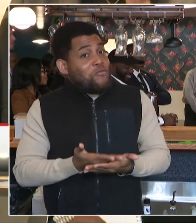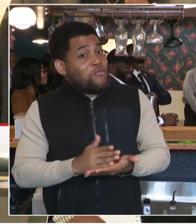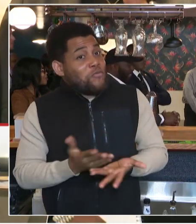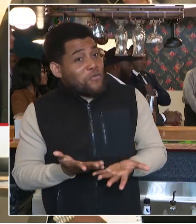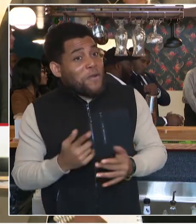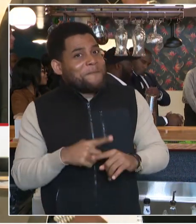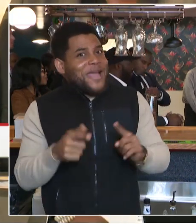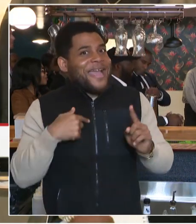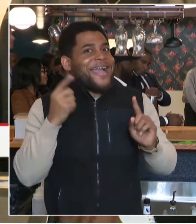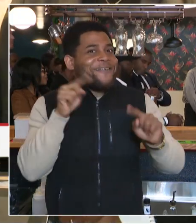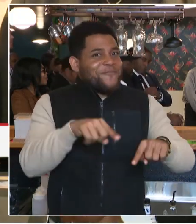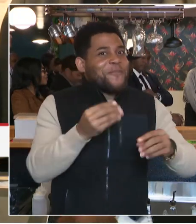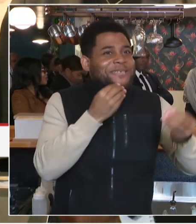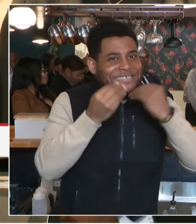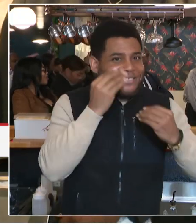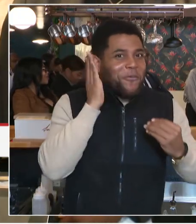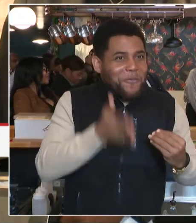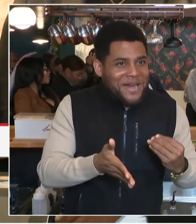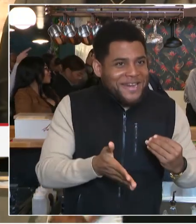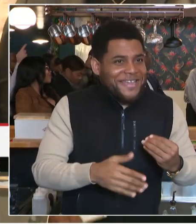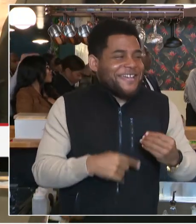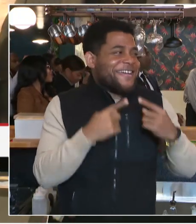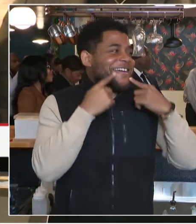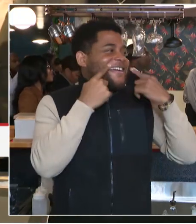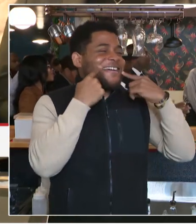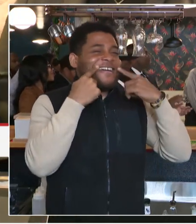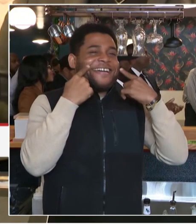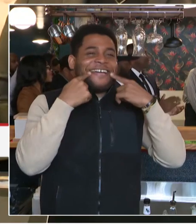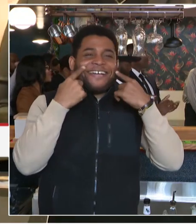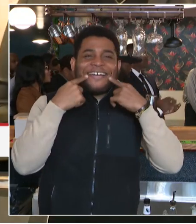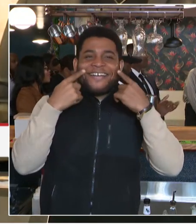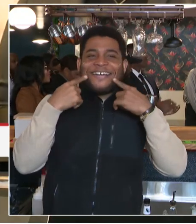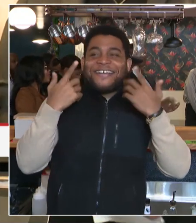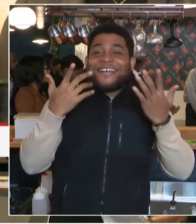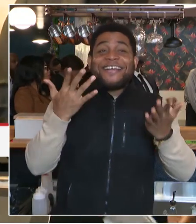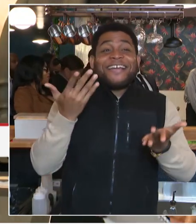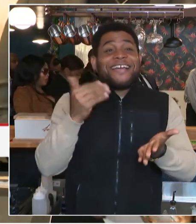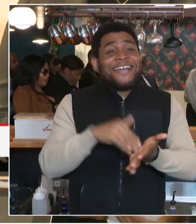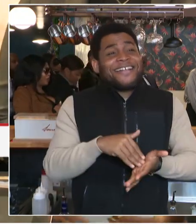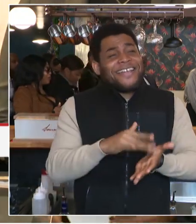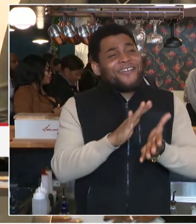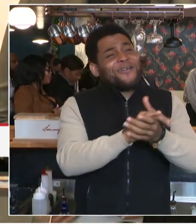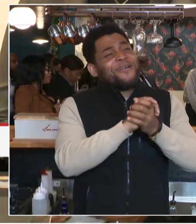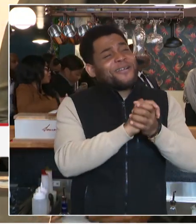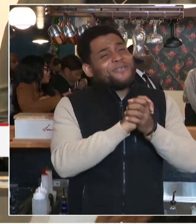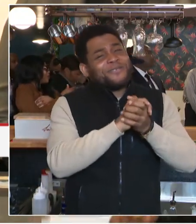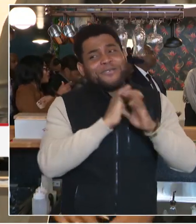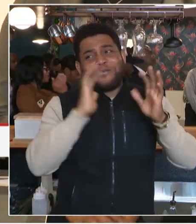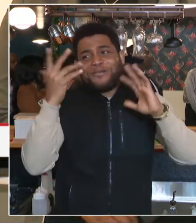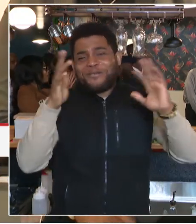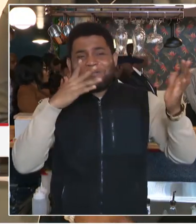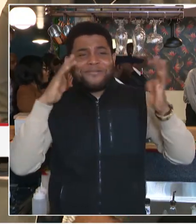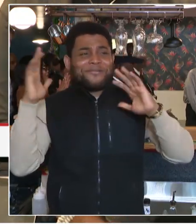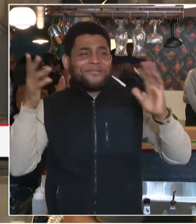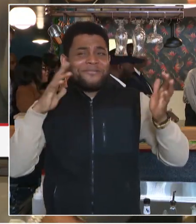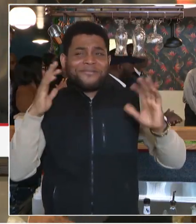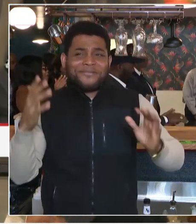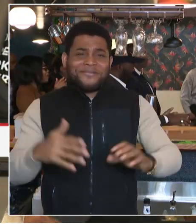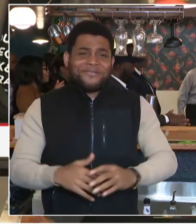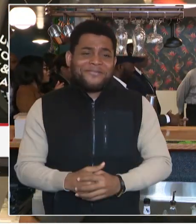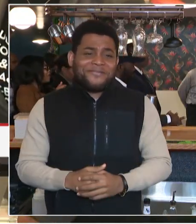and congratulations again. With that, I'll turn it over to Chef Tate. All right, come on.